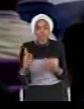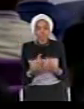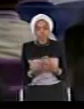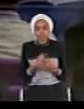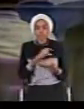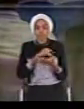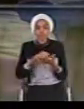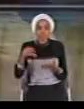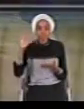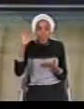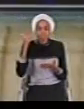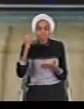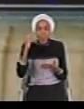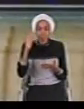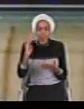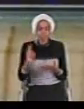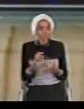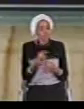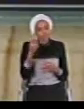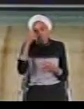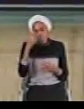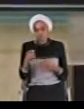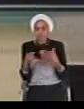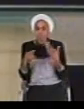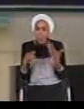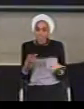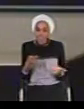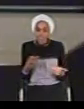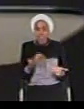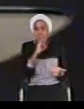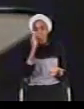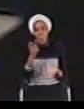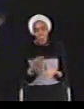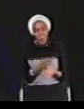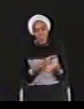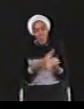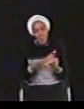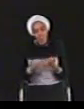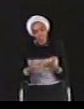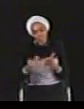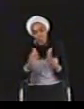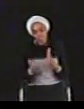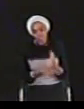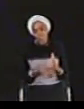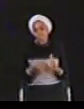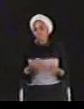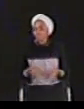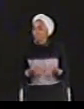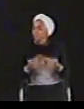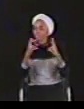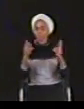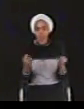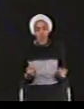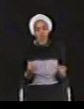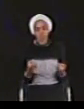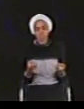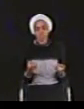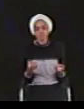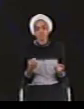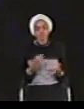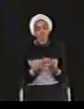us in verse 17, for therein is the righteousness of God revealed.